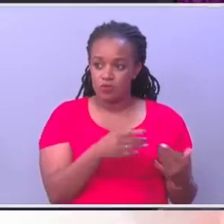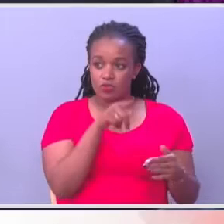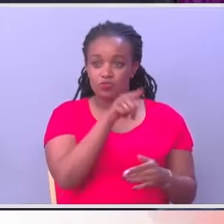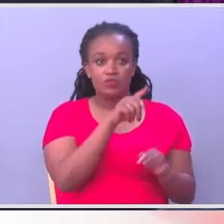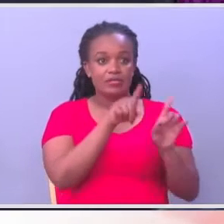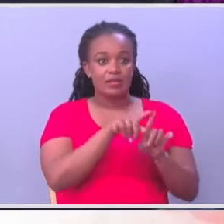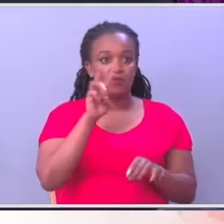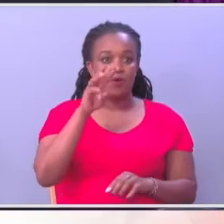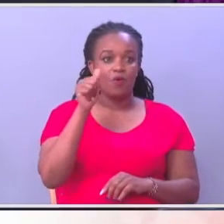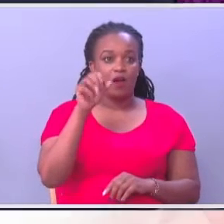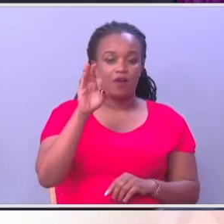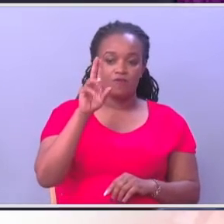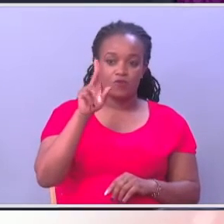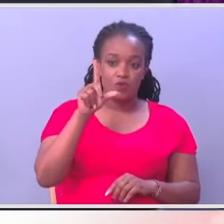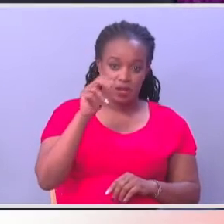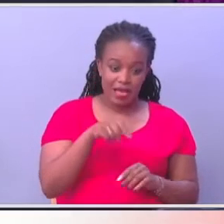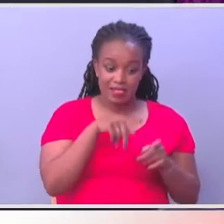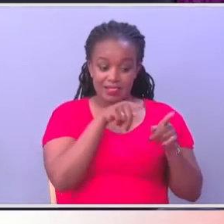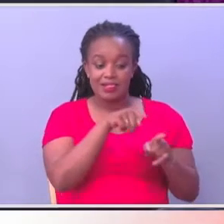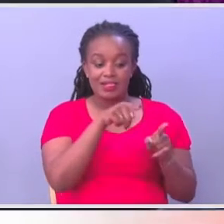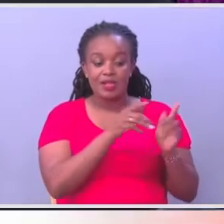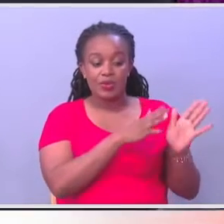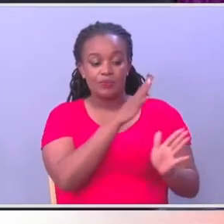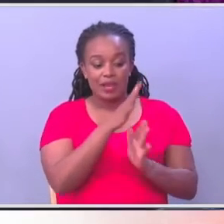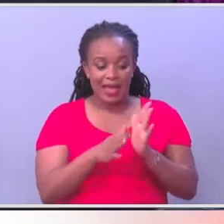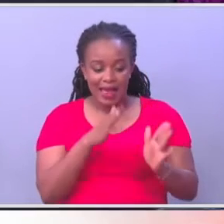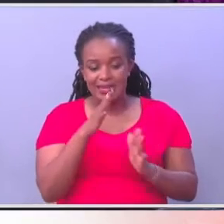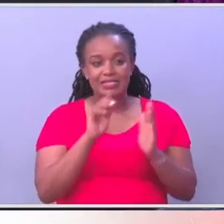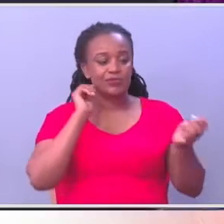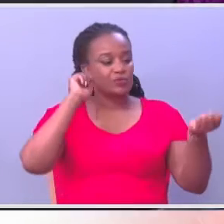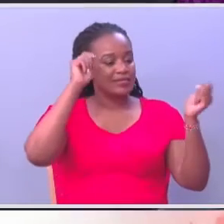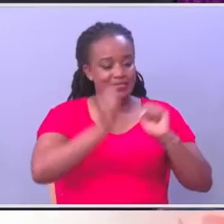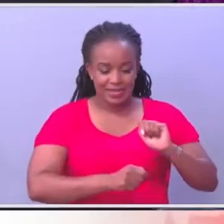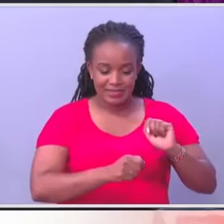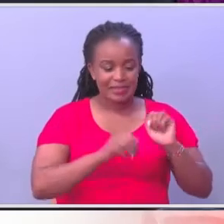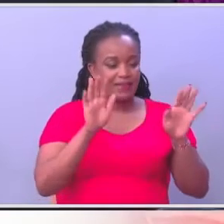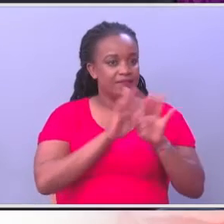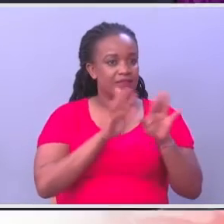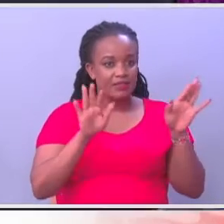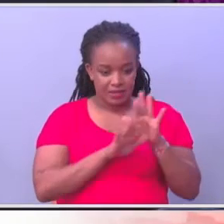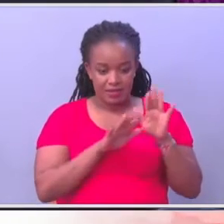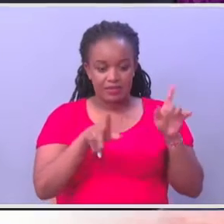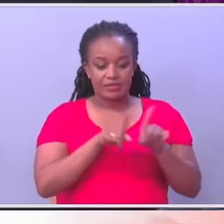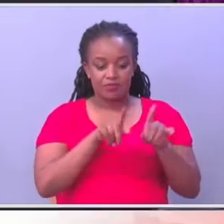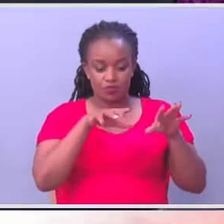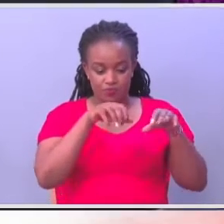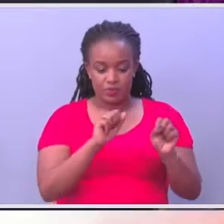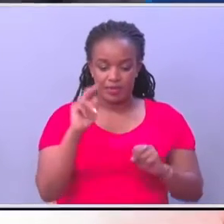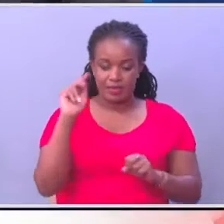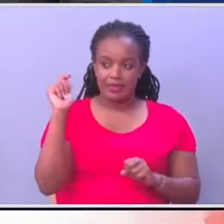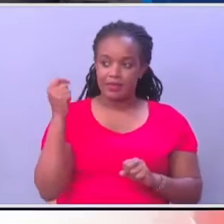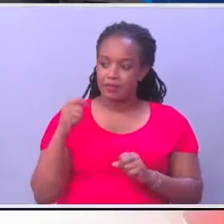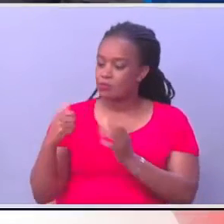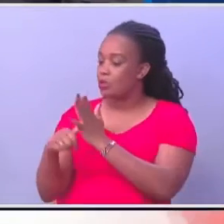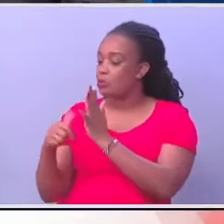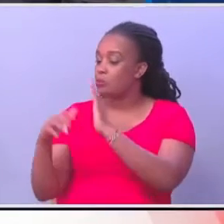accused of plotting a coup and exercising one to that extent in Kenya's second oldest party. Well, what's the